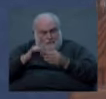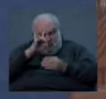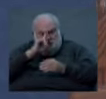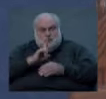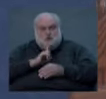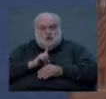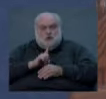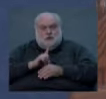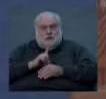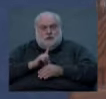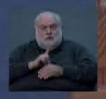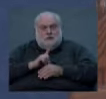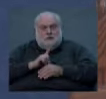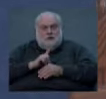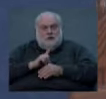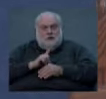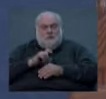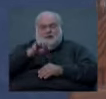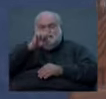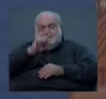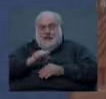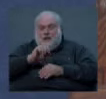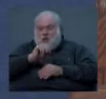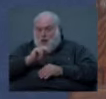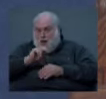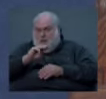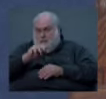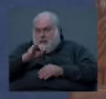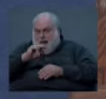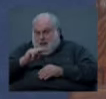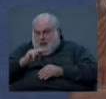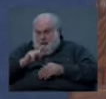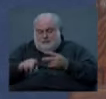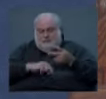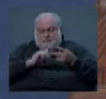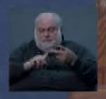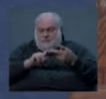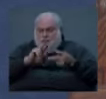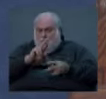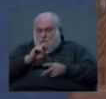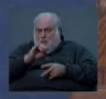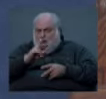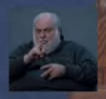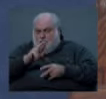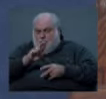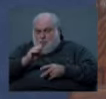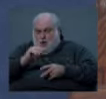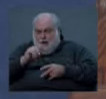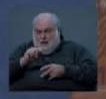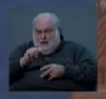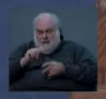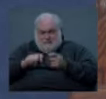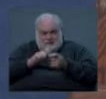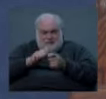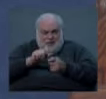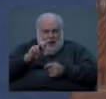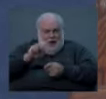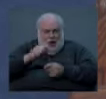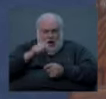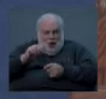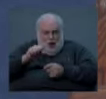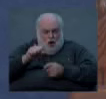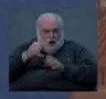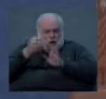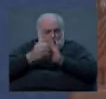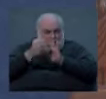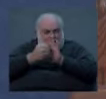some of, like if you see the South on Main or the River Market, you know, typical logos or type of graphical representations